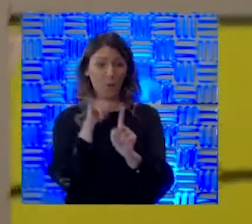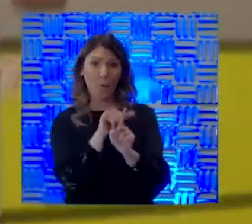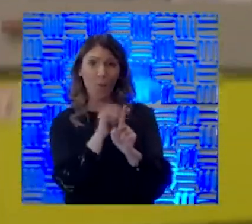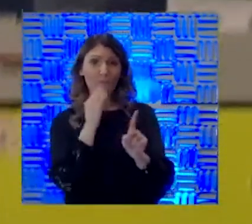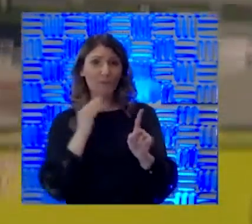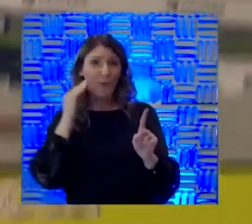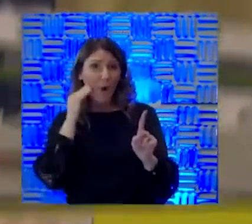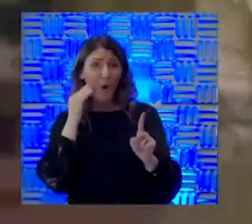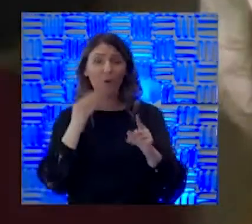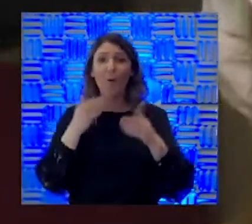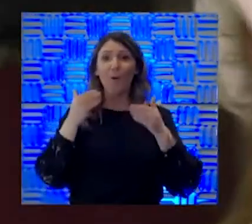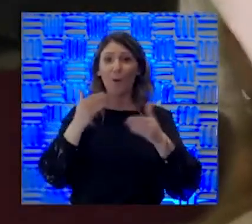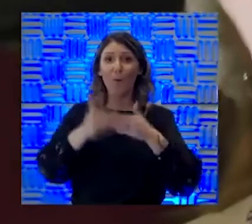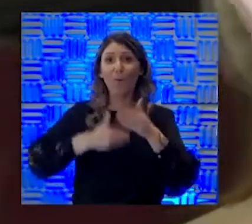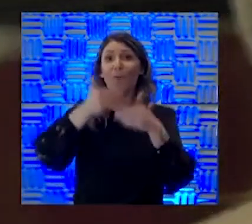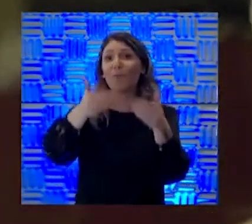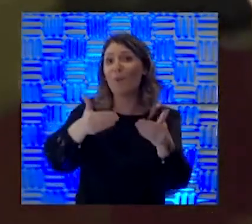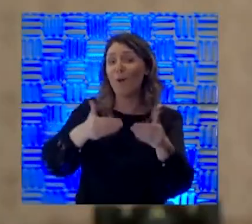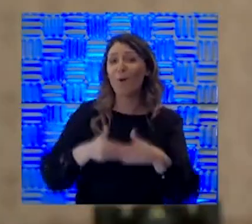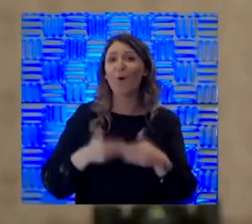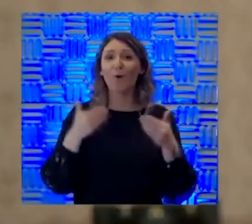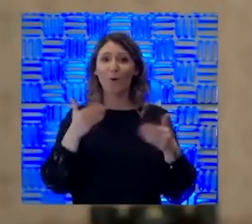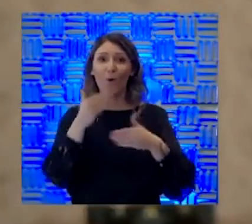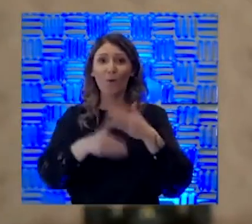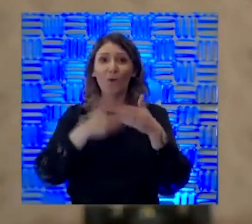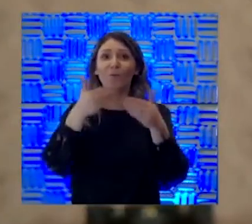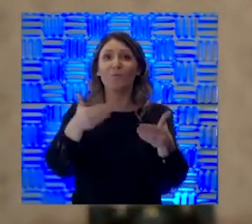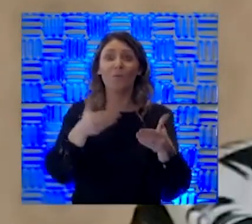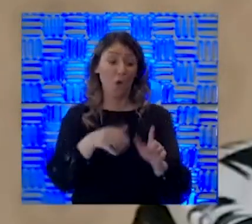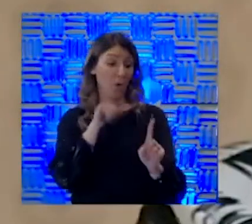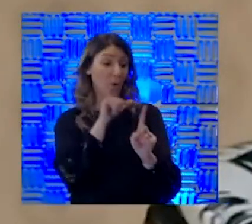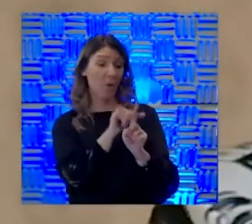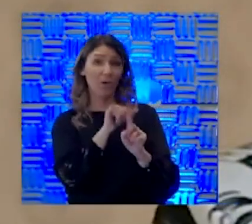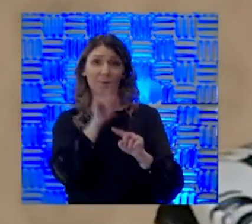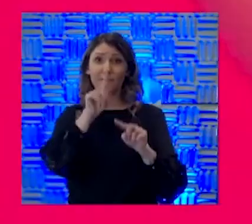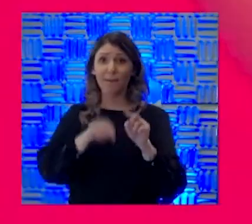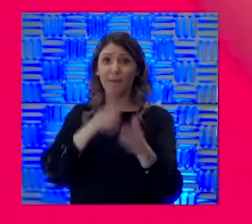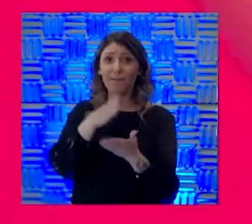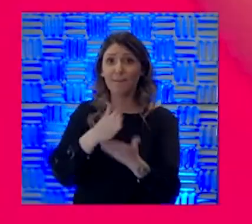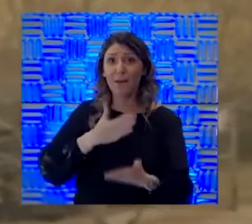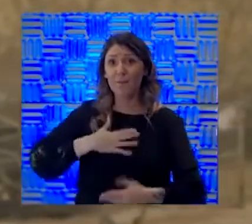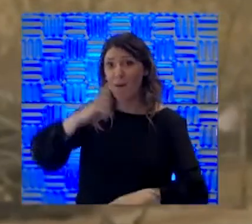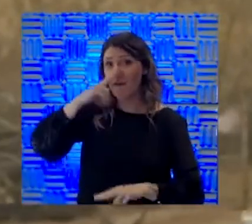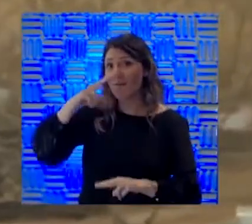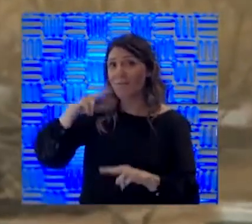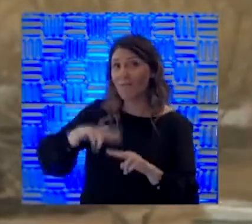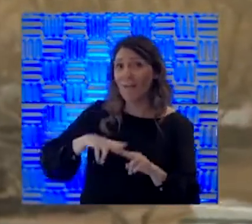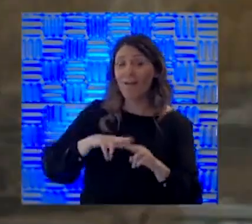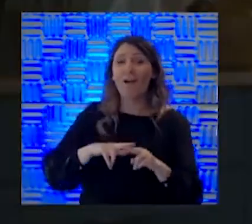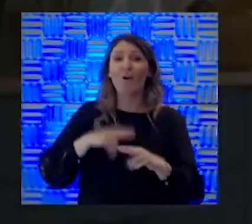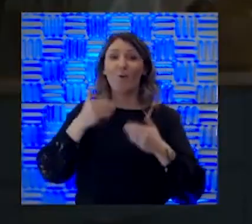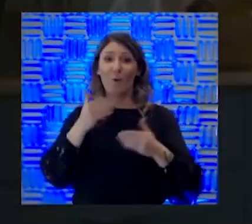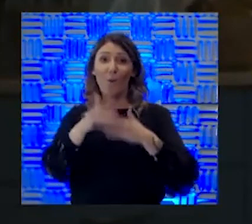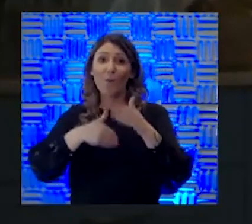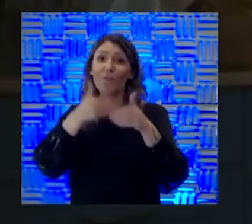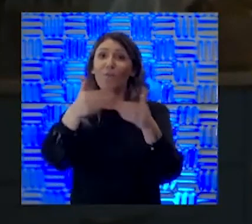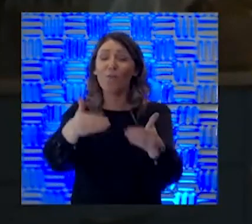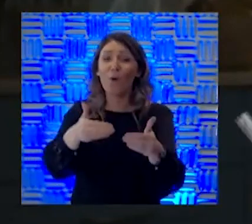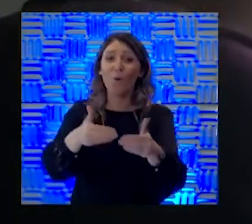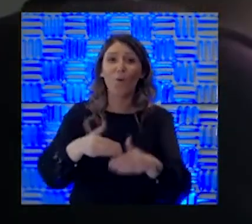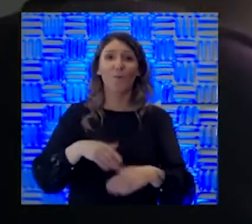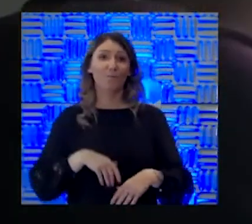Yeah, go with a flow. Go with a flow. Quarantine can't stop my fun. Nah, go with a flow. Go